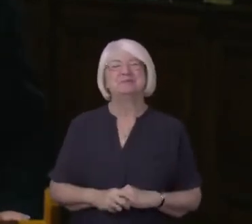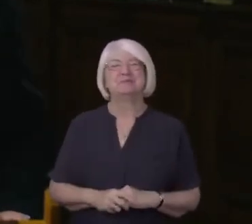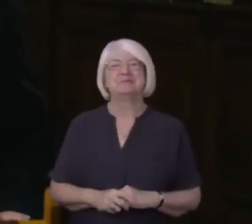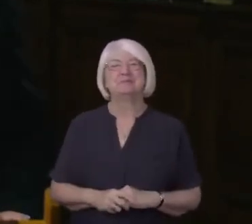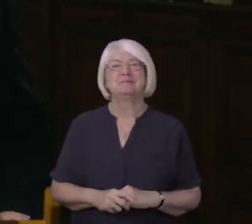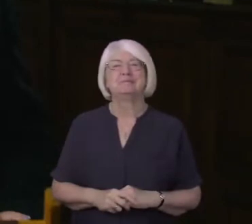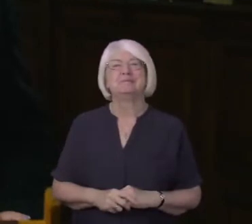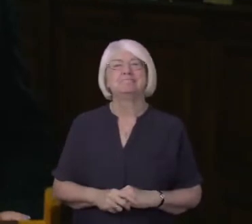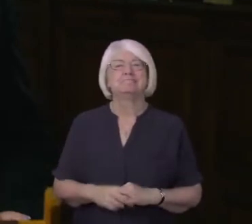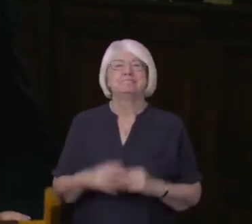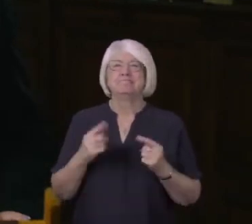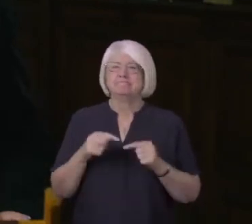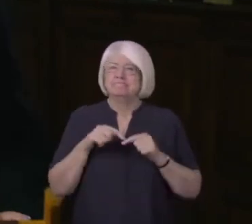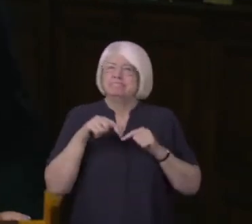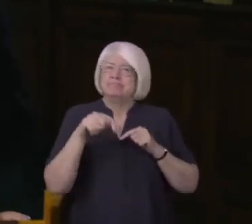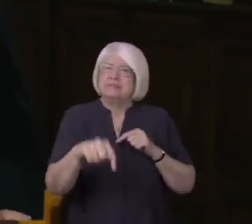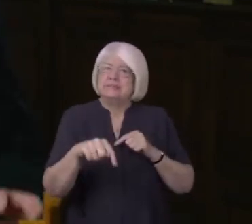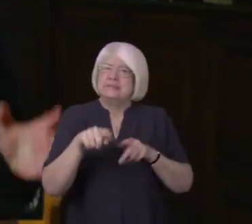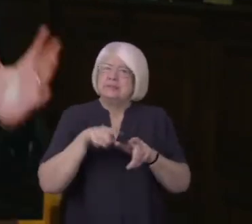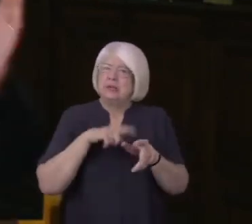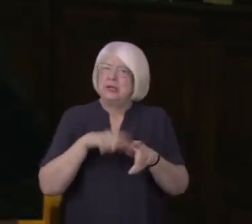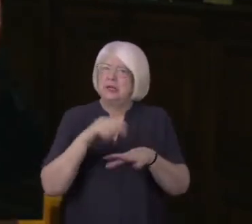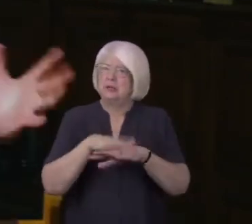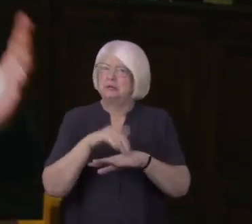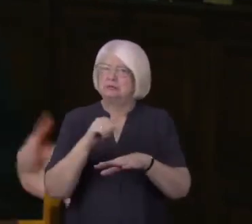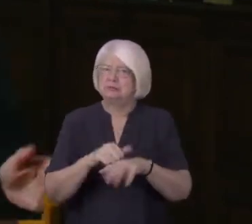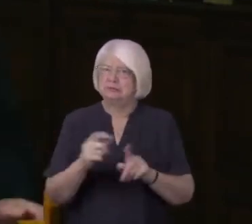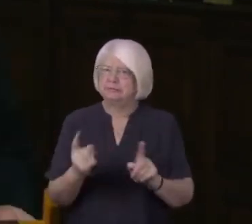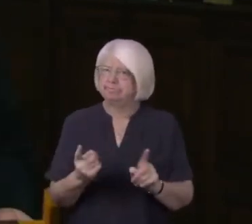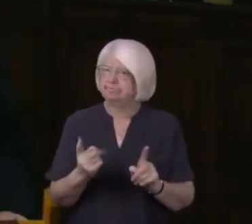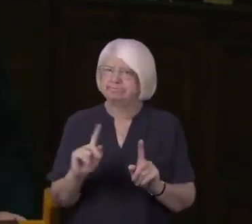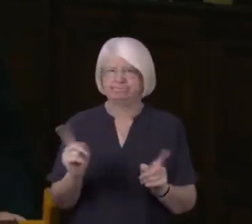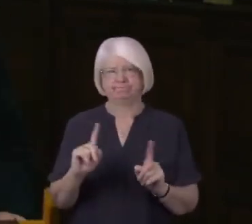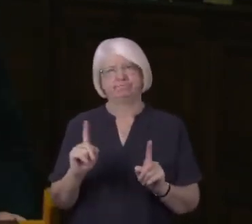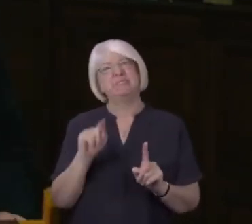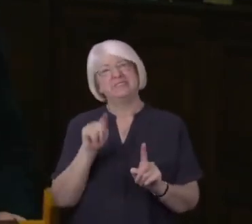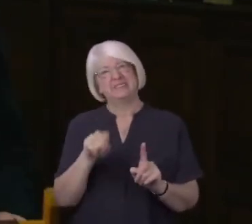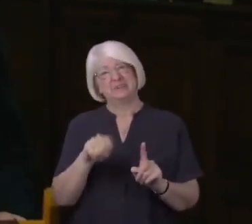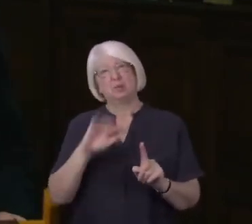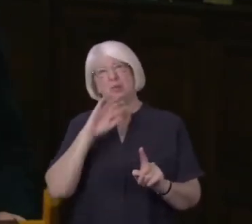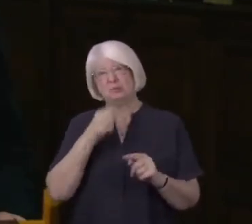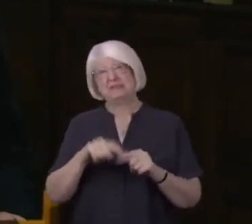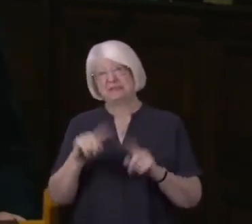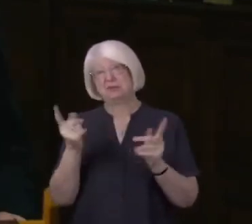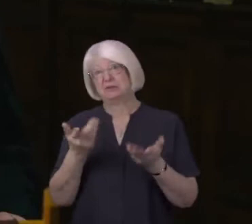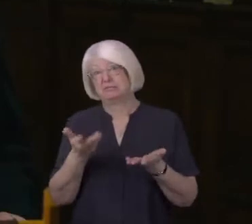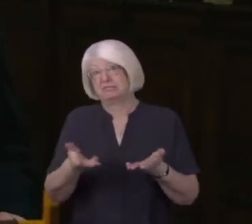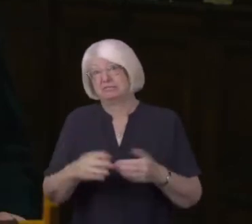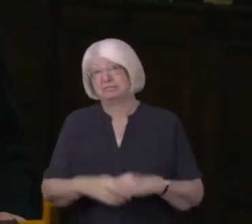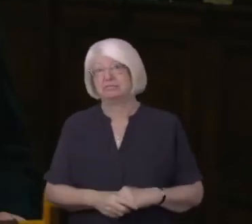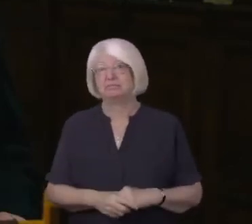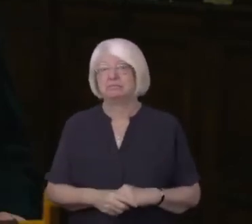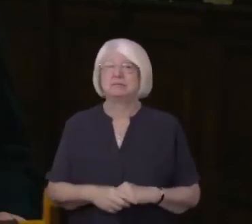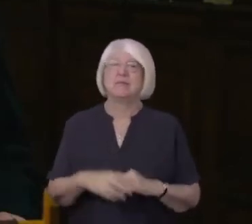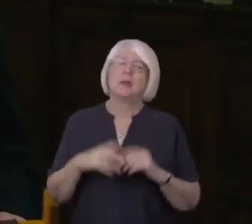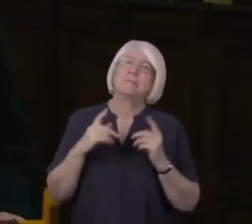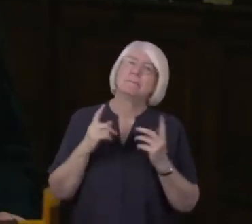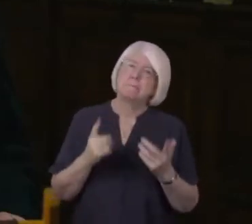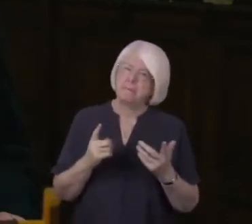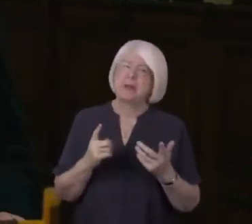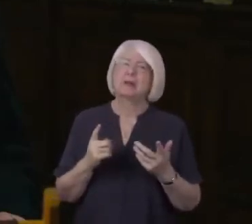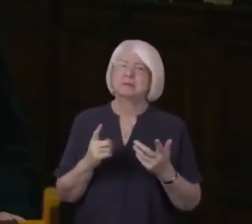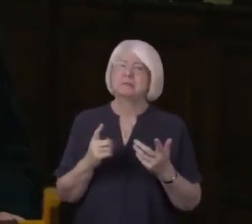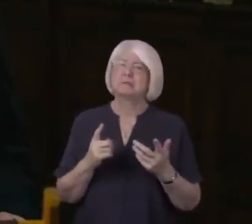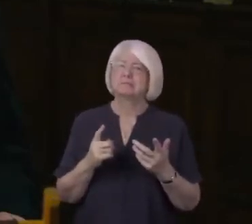We don't know much about Christmas this year. It's going to be different. That we do know. But one thing is the